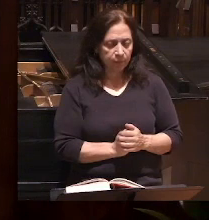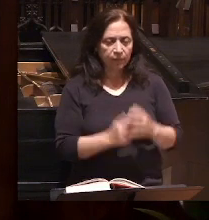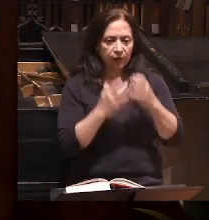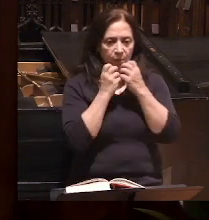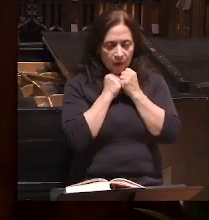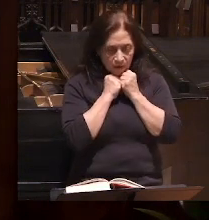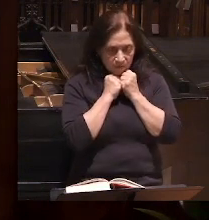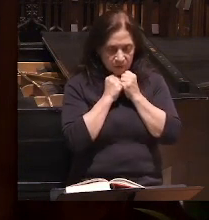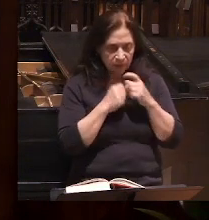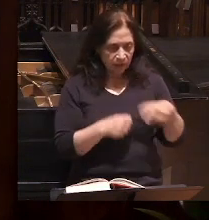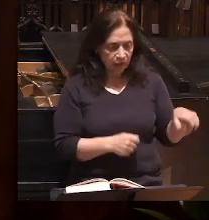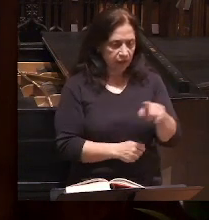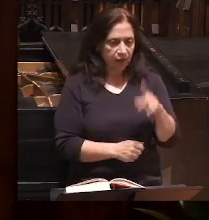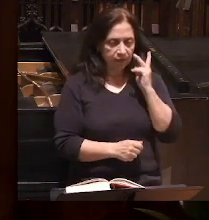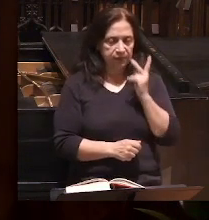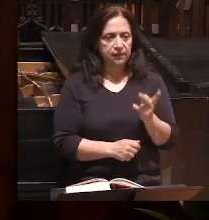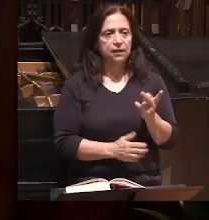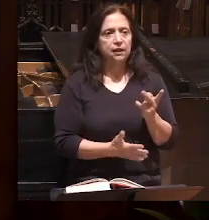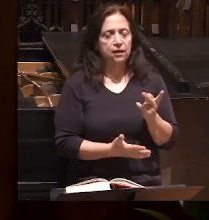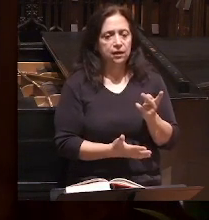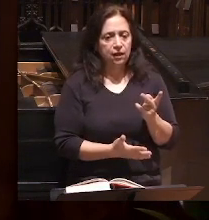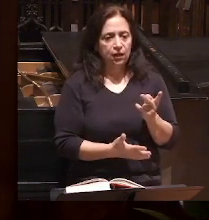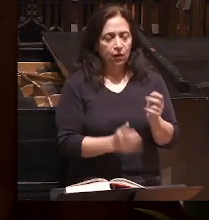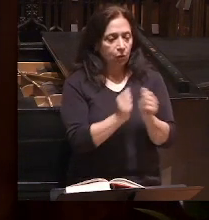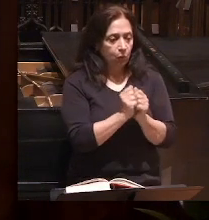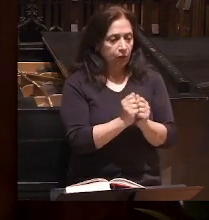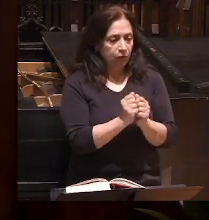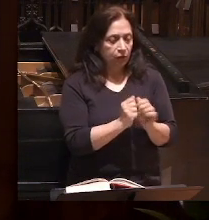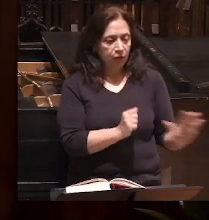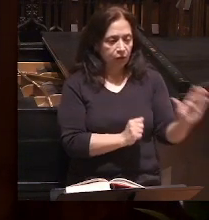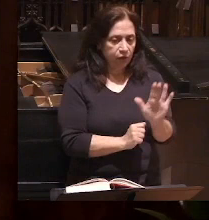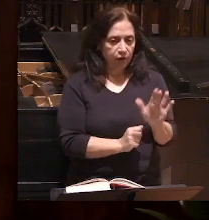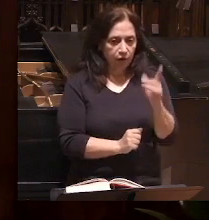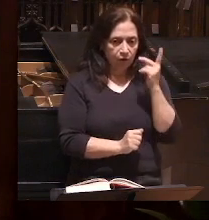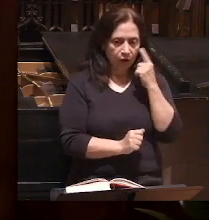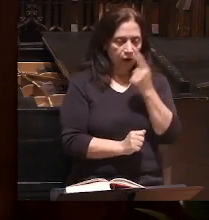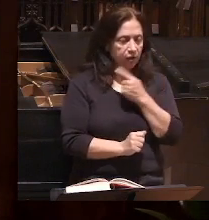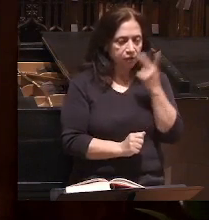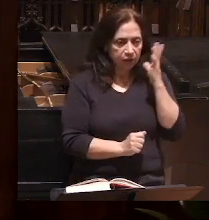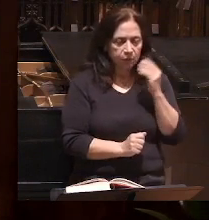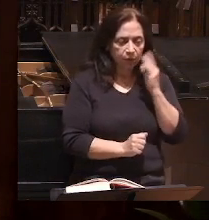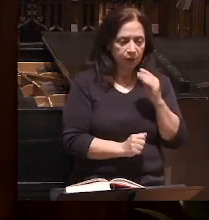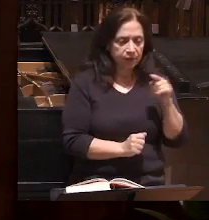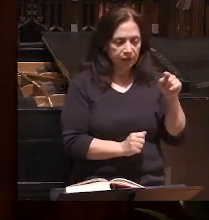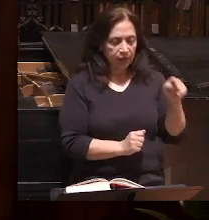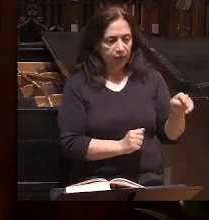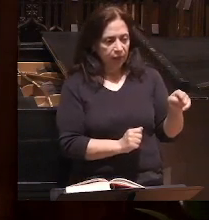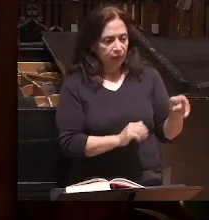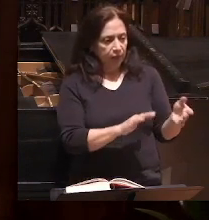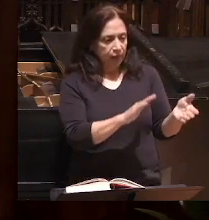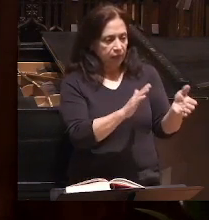Beloveds, they had seen it. They had seen it with their very own eyes. He had